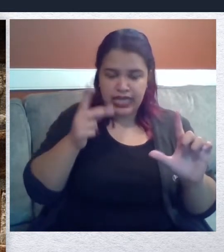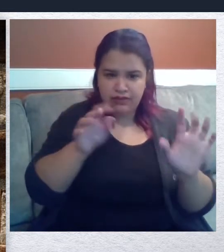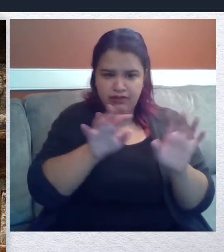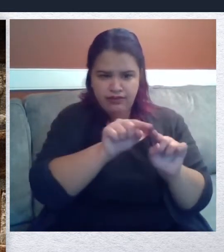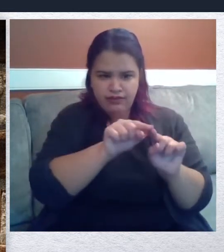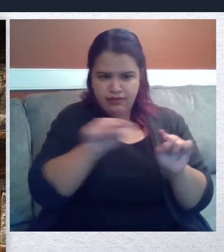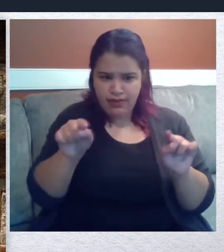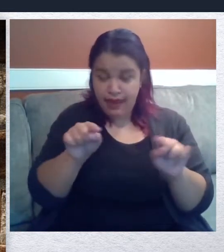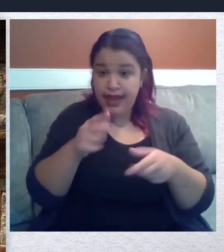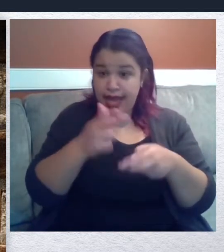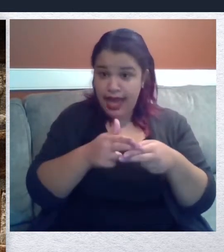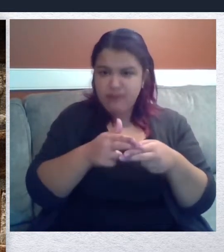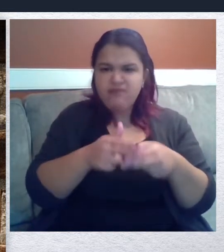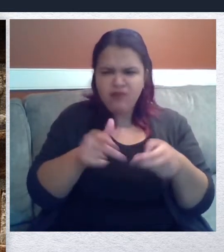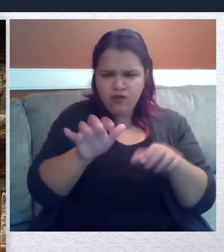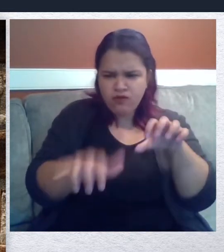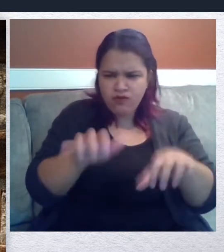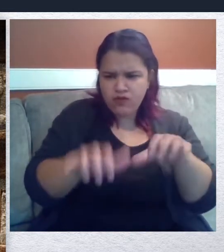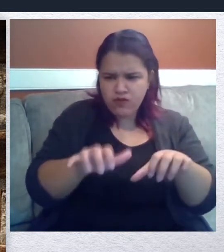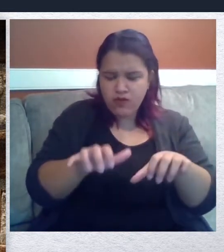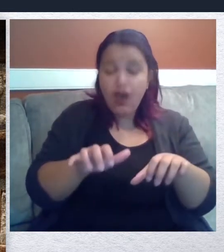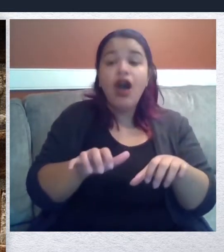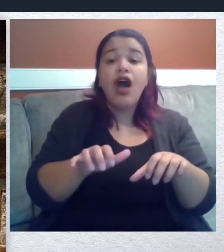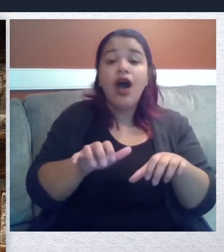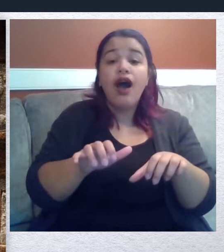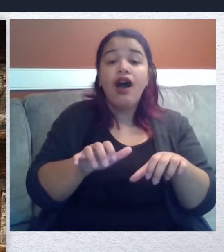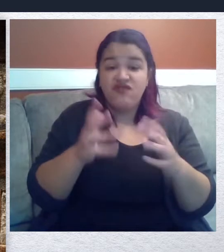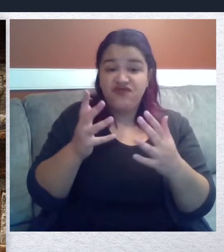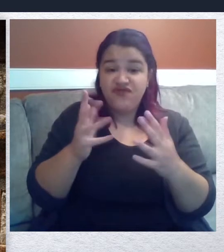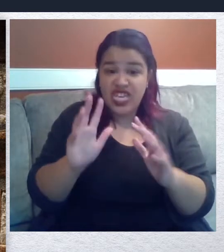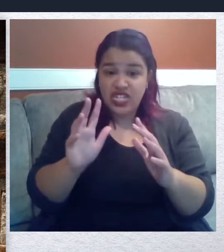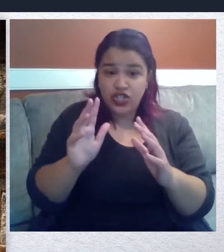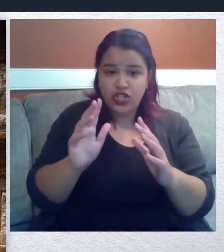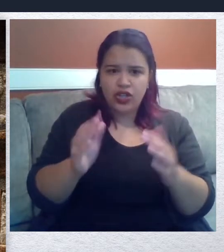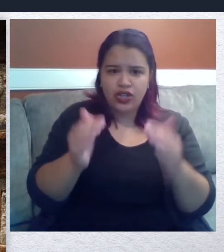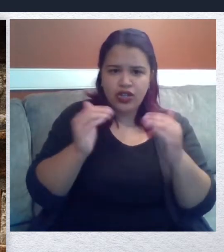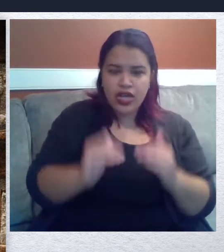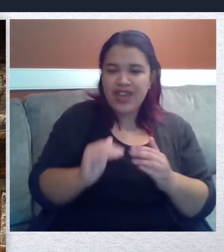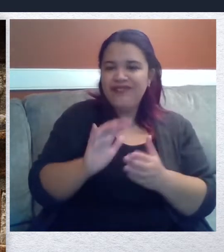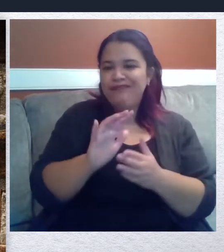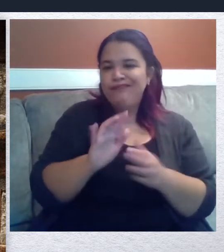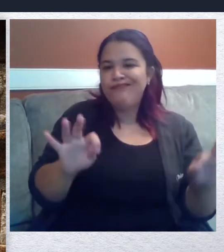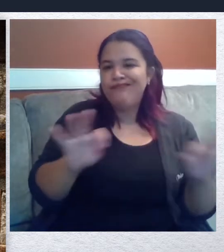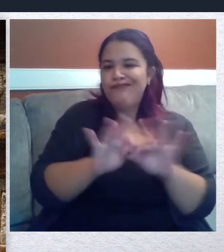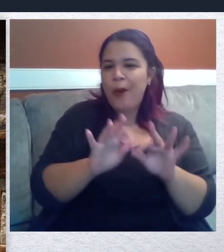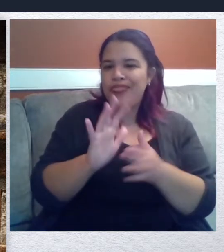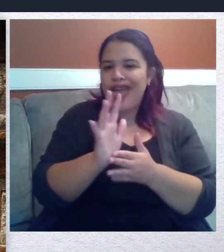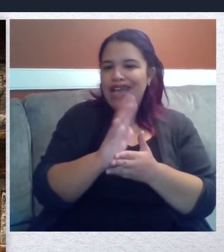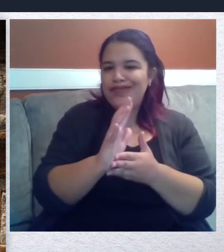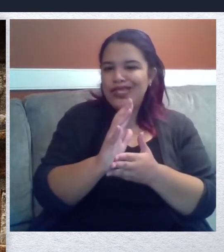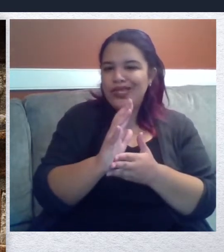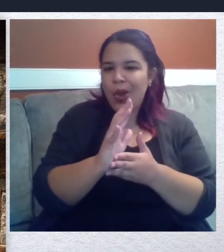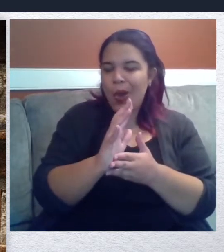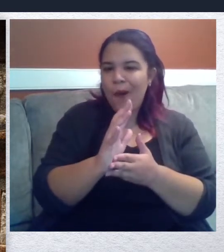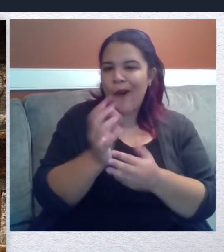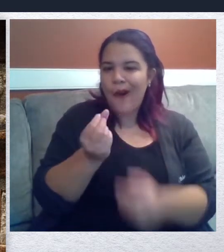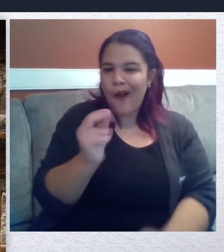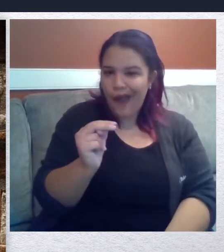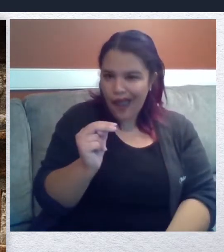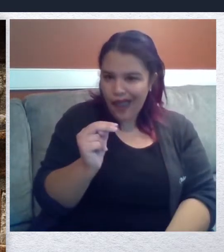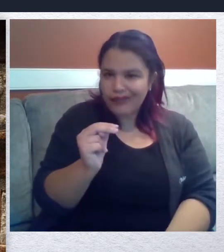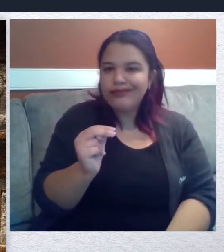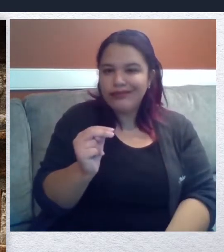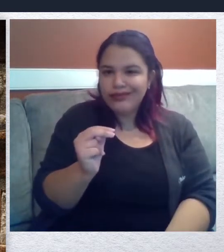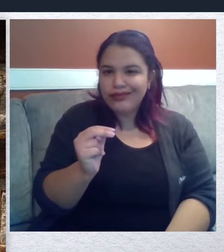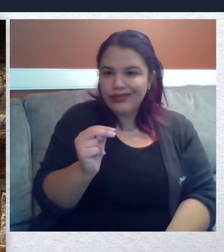make sure the video camera is turned on. James, how do we do that? It's very